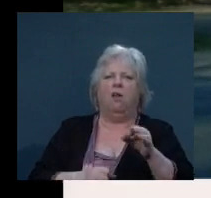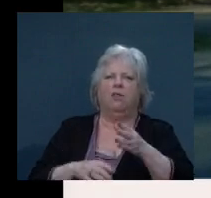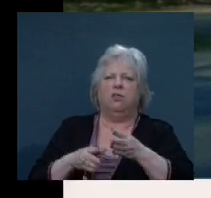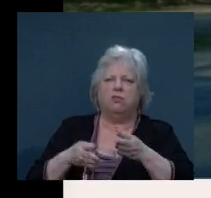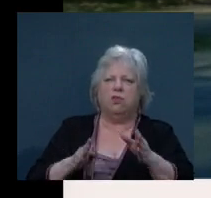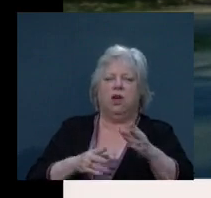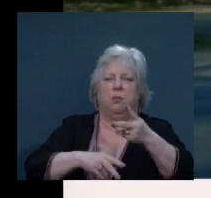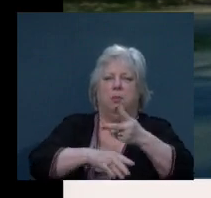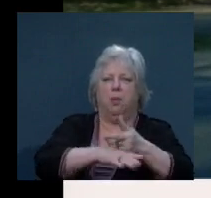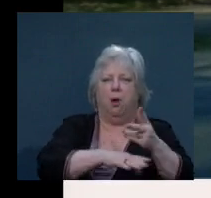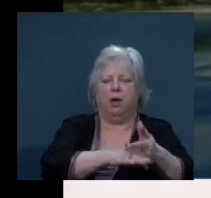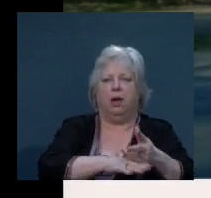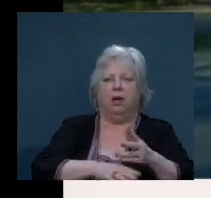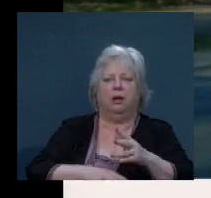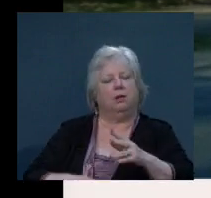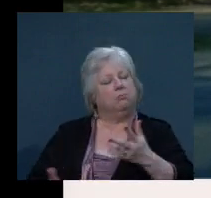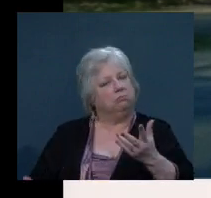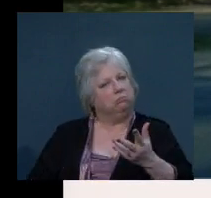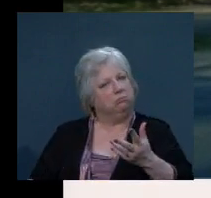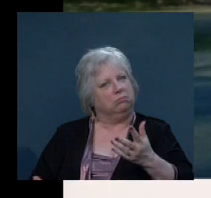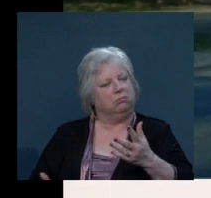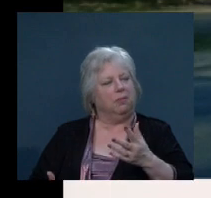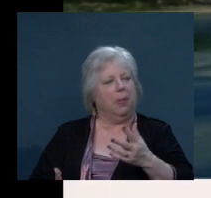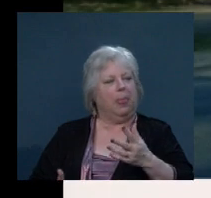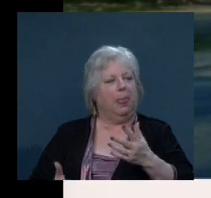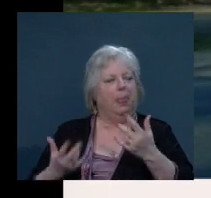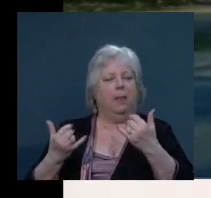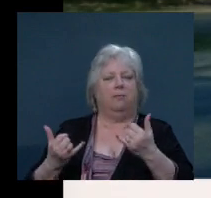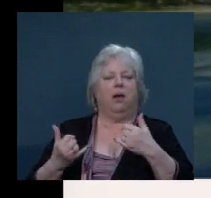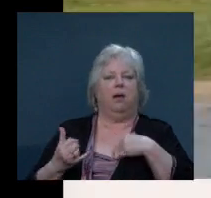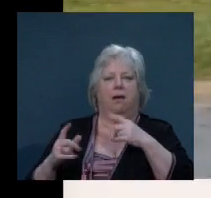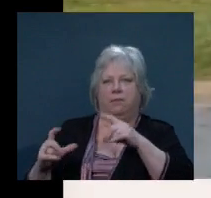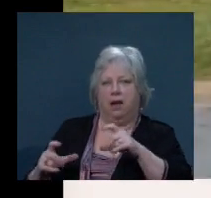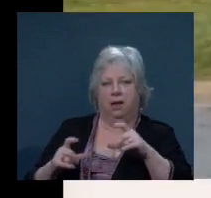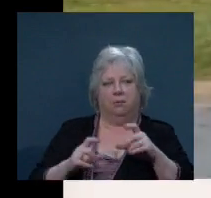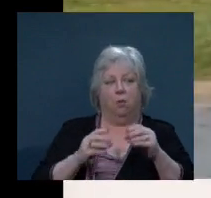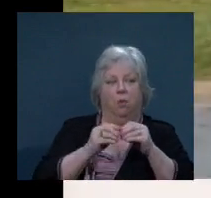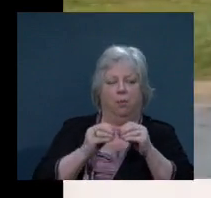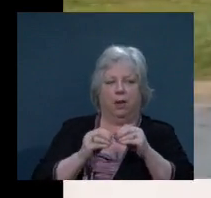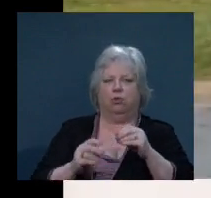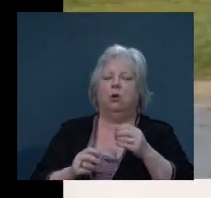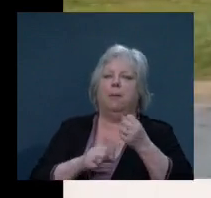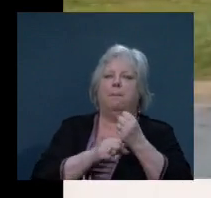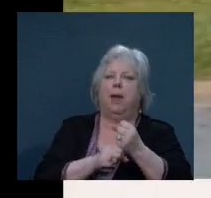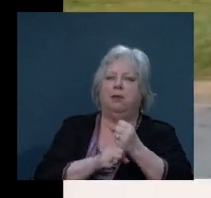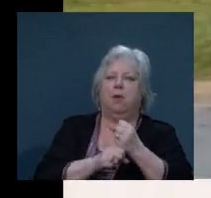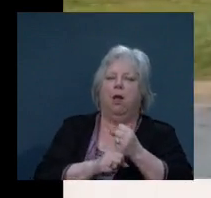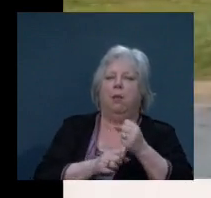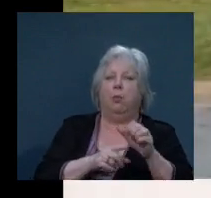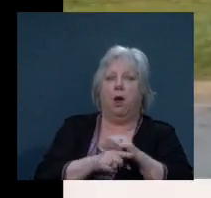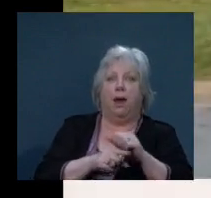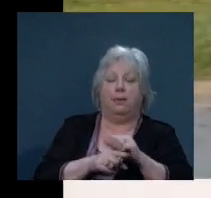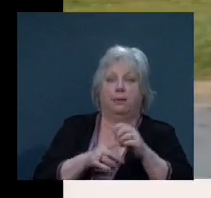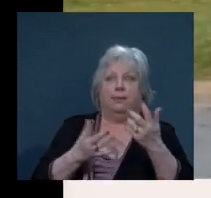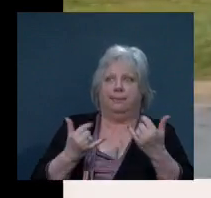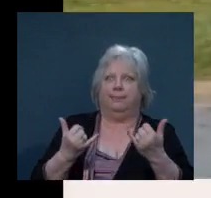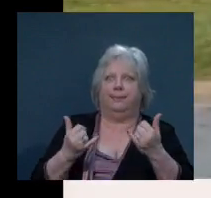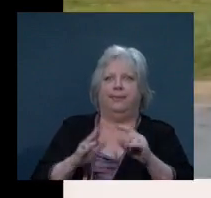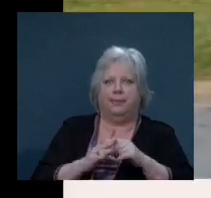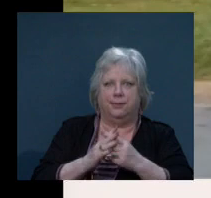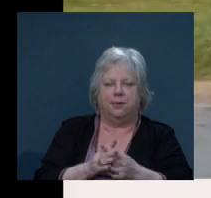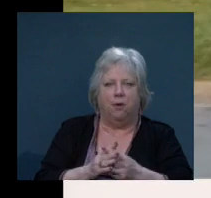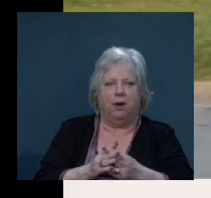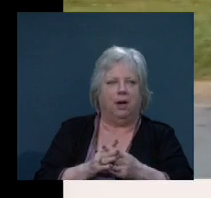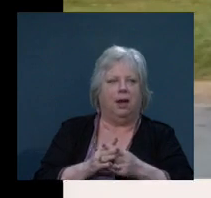whereas that's the Little League field. I've taken some more pictures. Baseball practice has started,